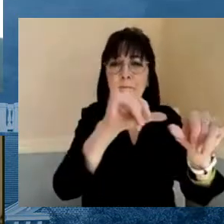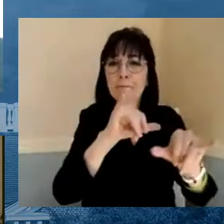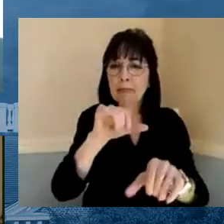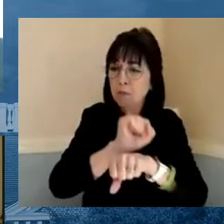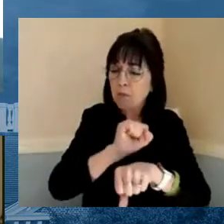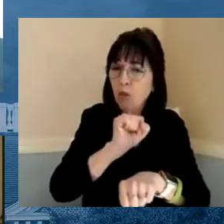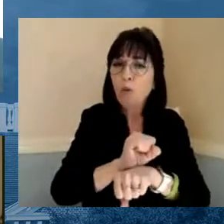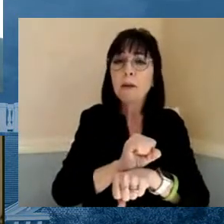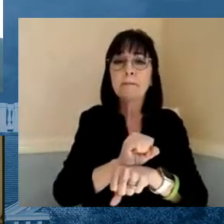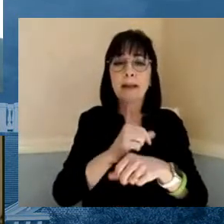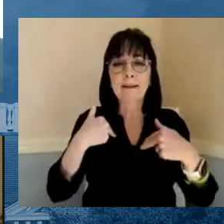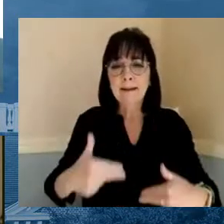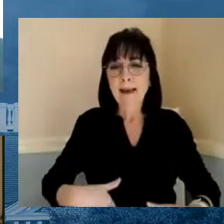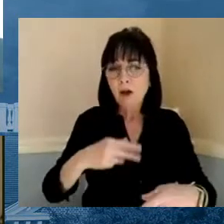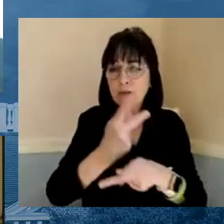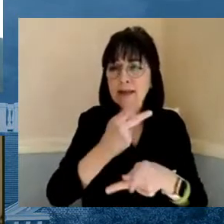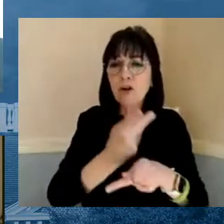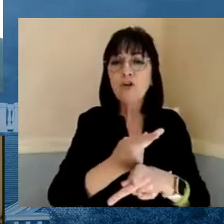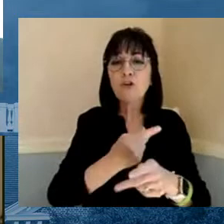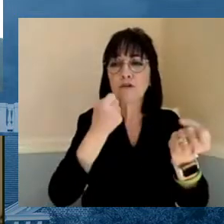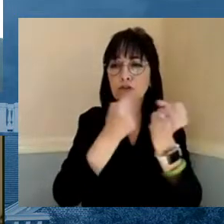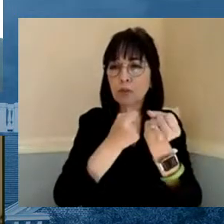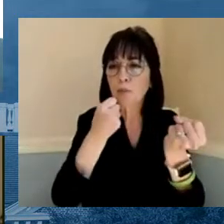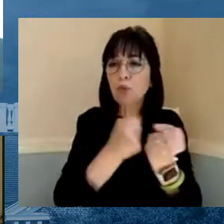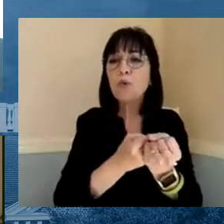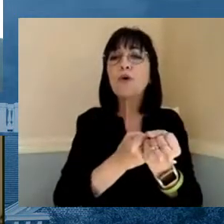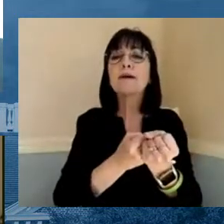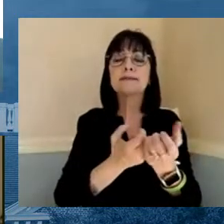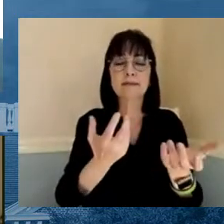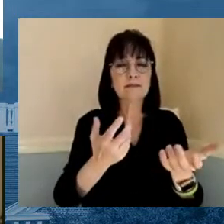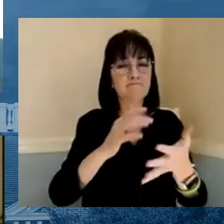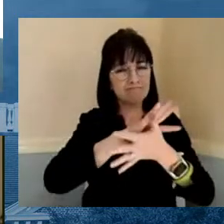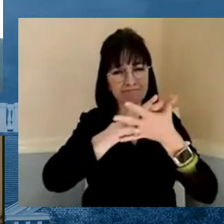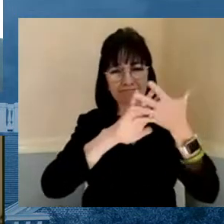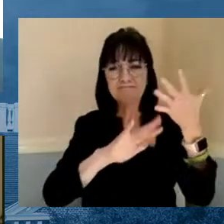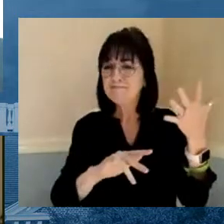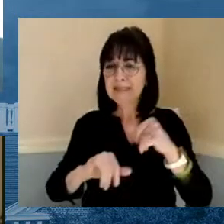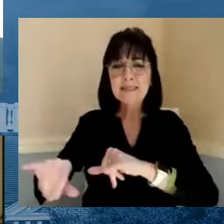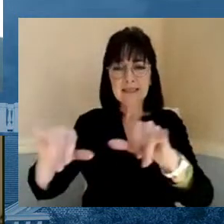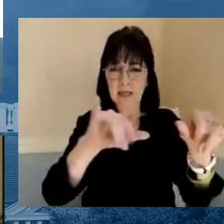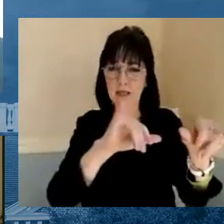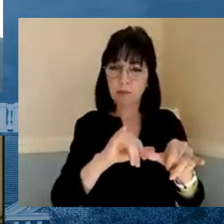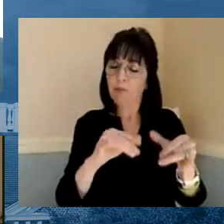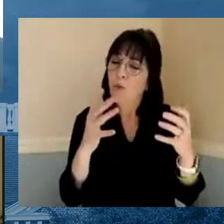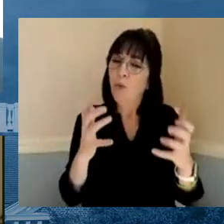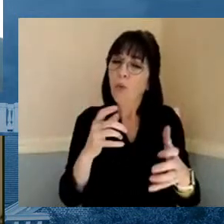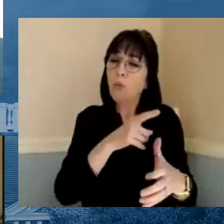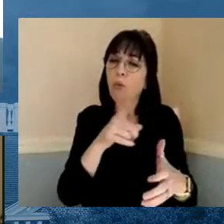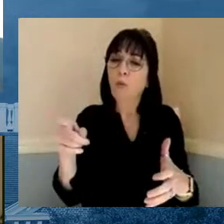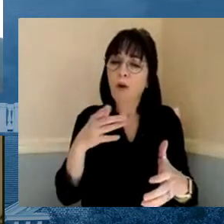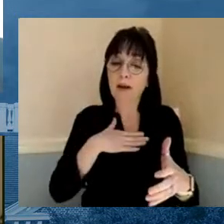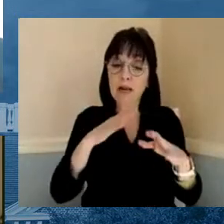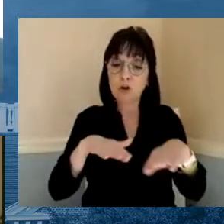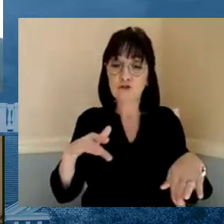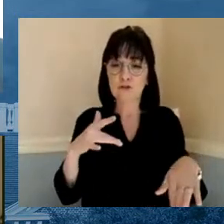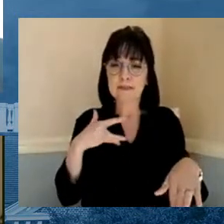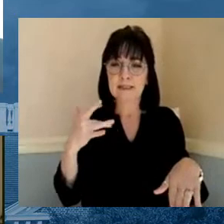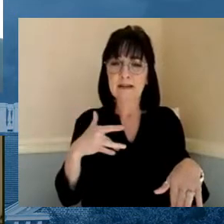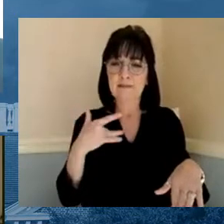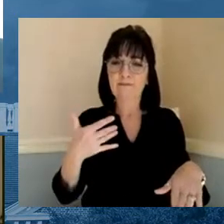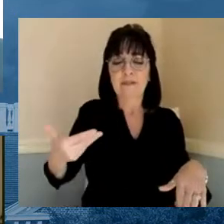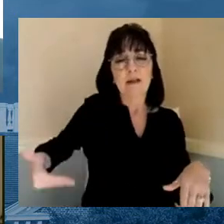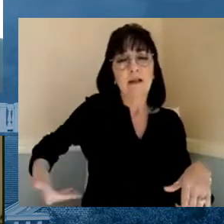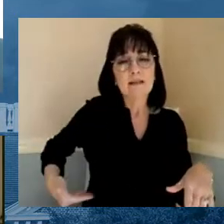We want our son, as well as our daughter, to feel the sense of community and equality. We need school professionals to understand